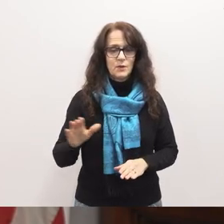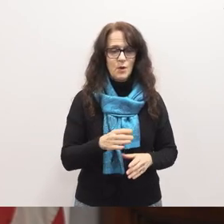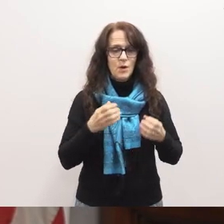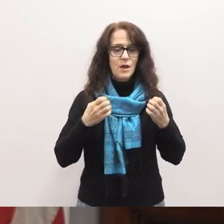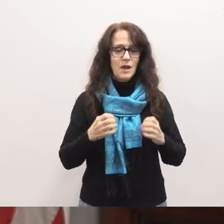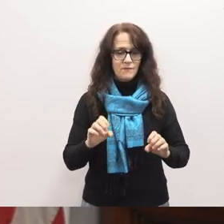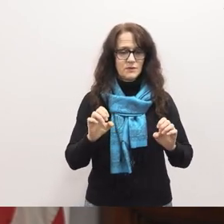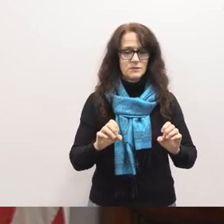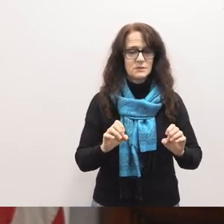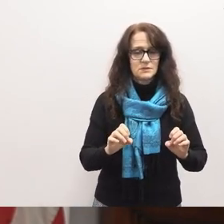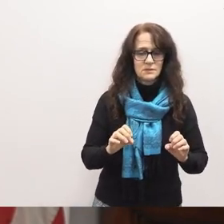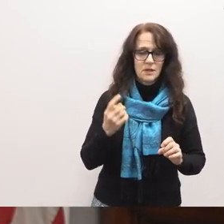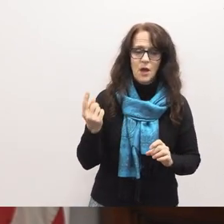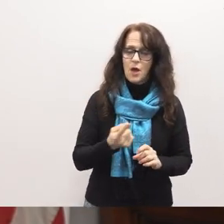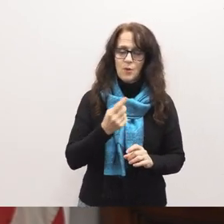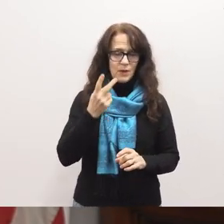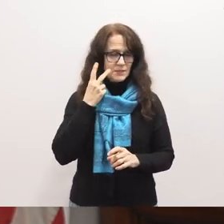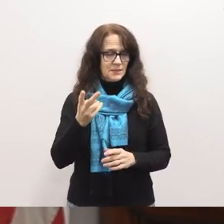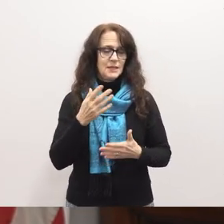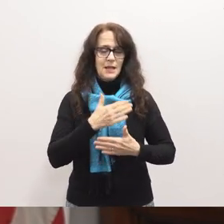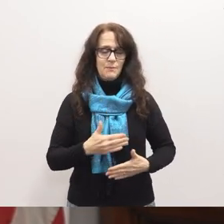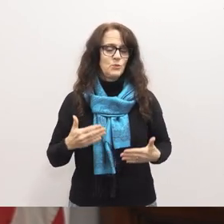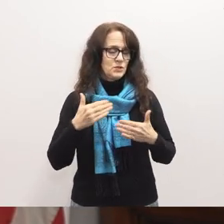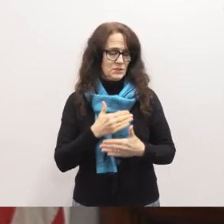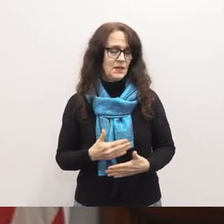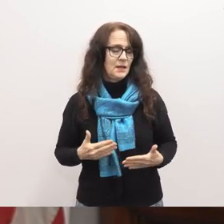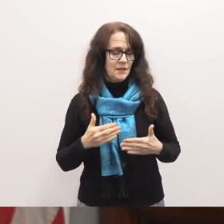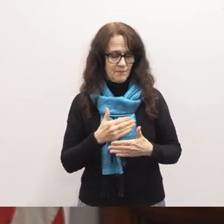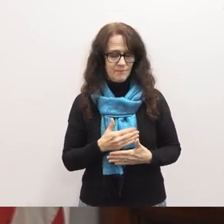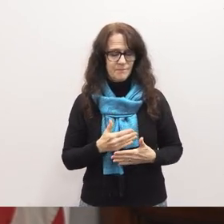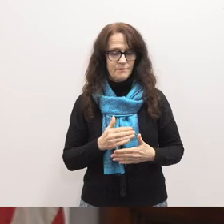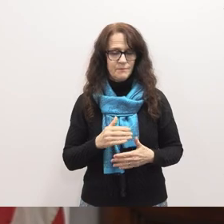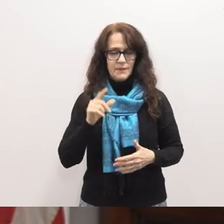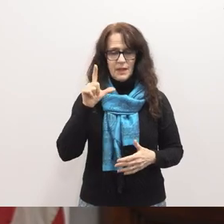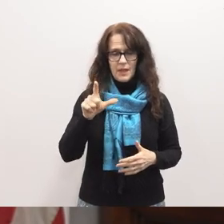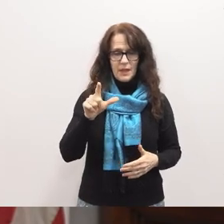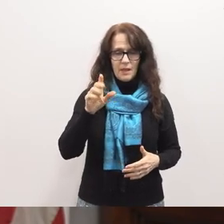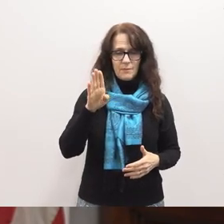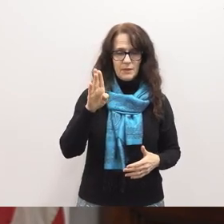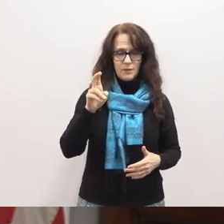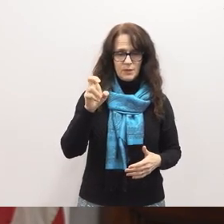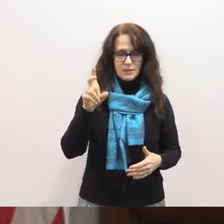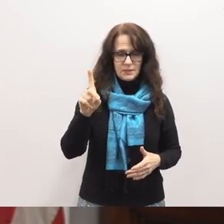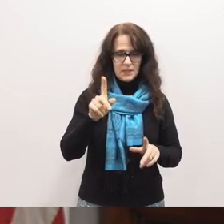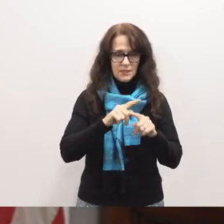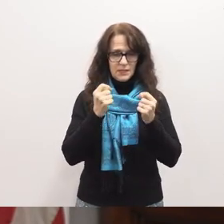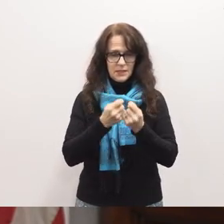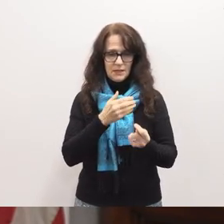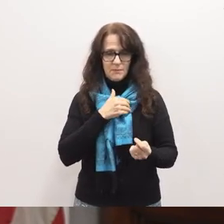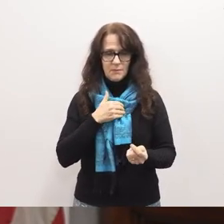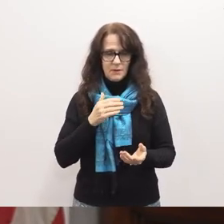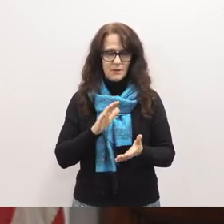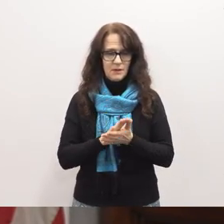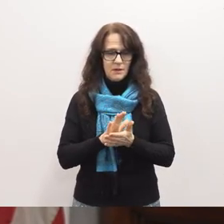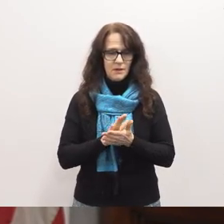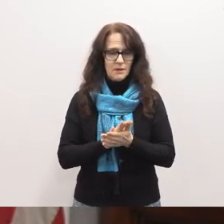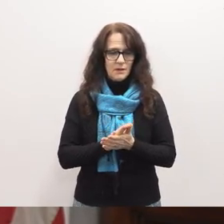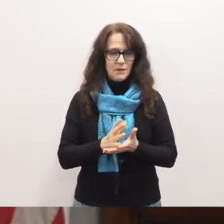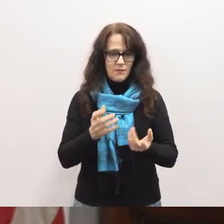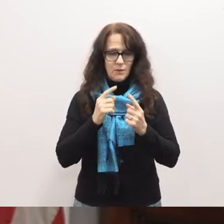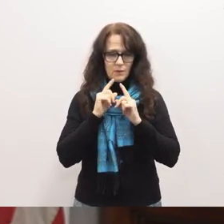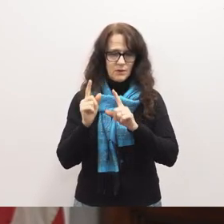are always seen and appreciated. And to our LBUSD team members, I'm gonna pull it out there one more time, Dr. Simon, if you wanna